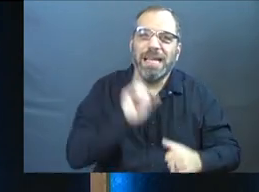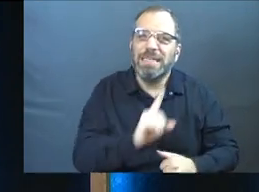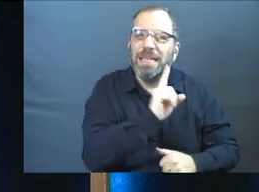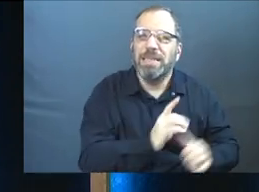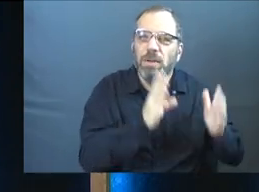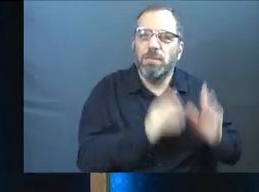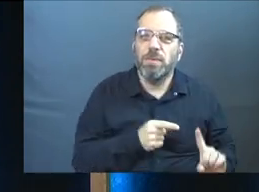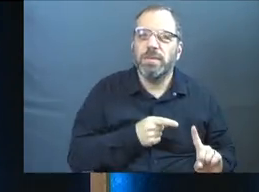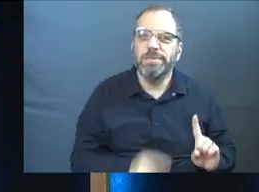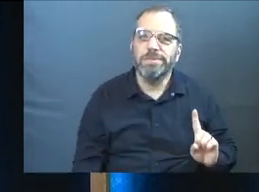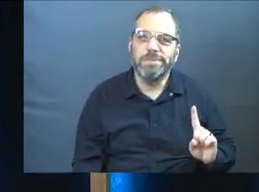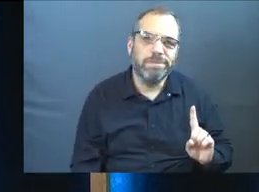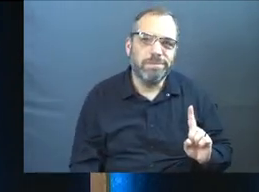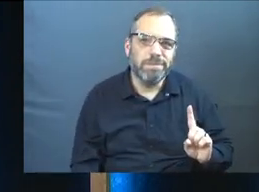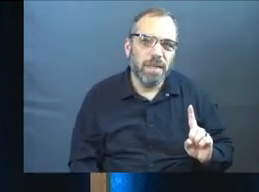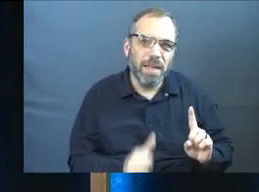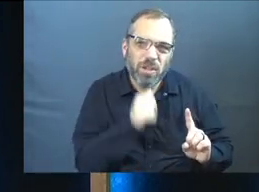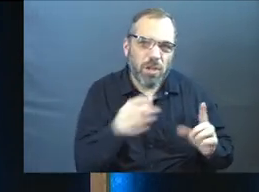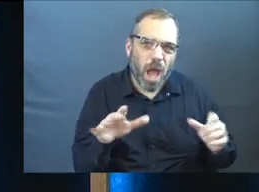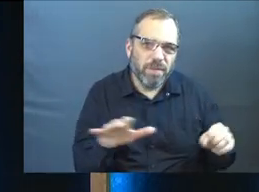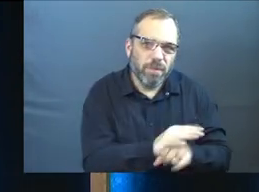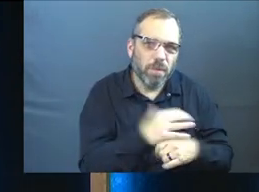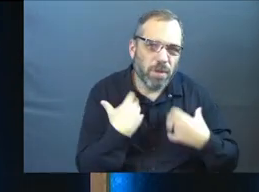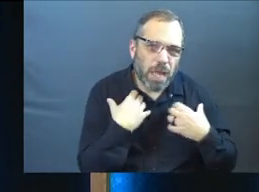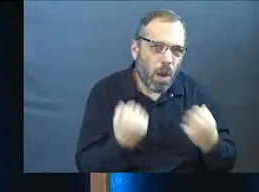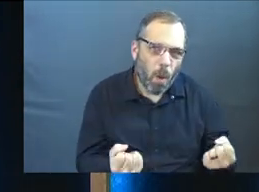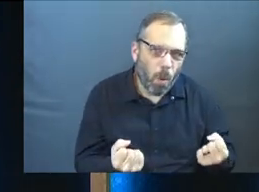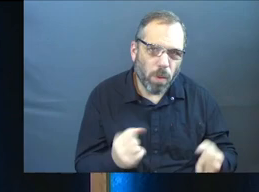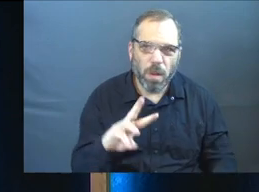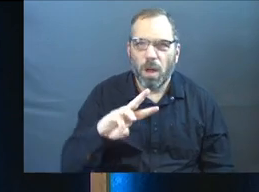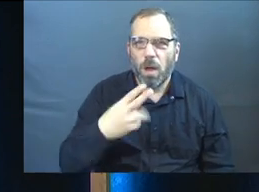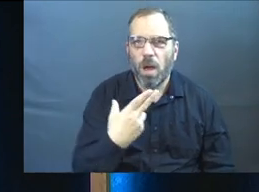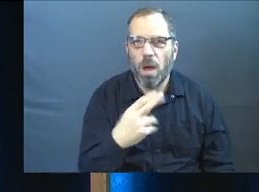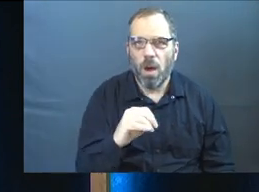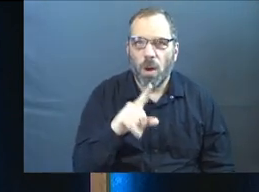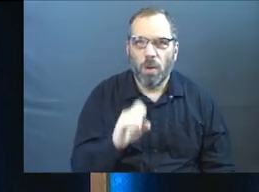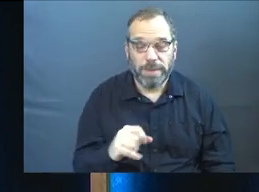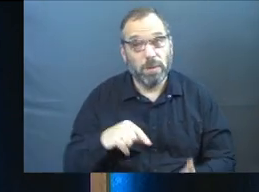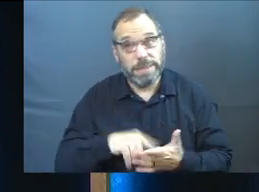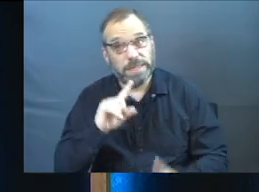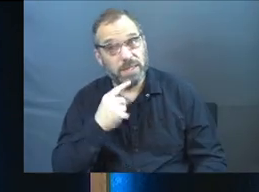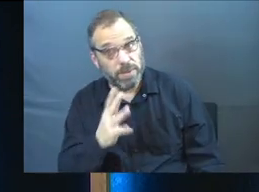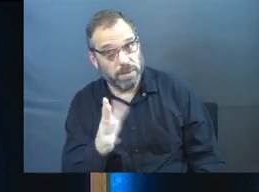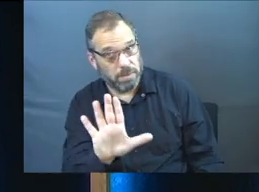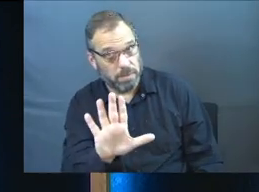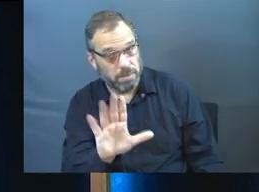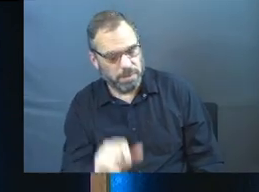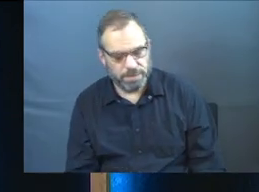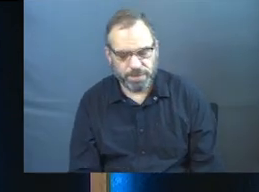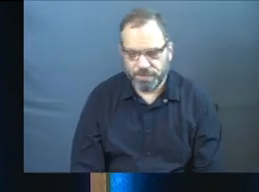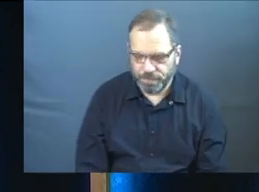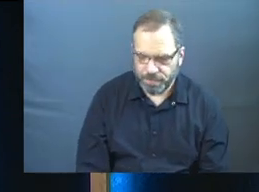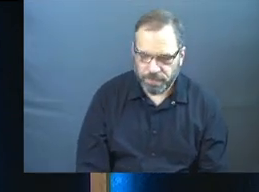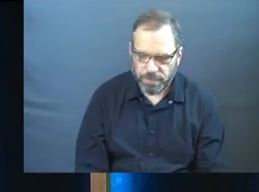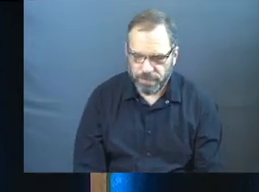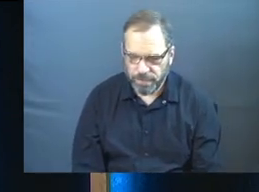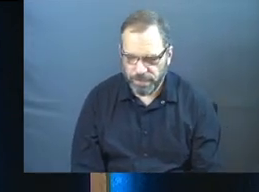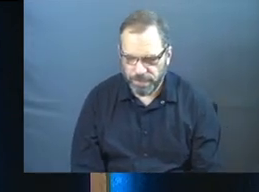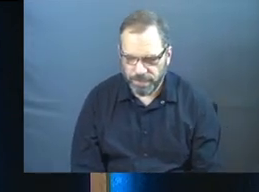person. They aren't whole. And this is where it's all going to get serious.